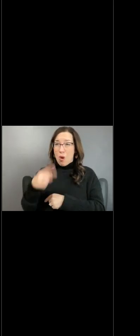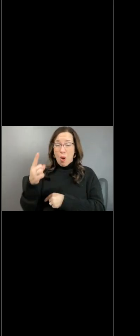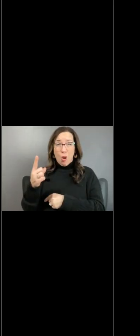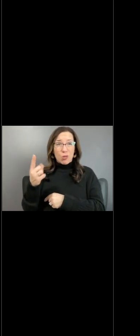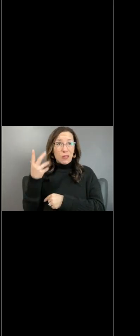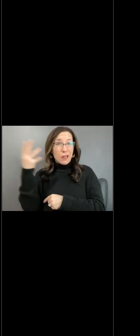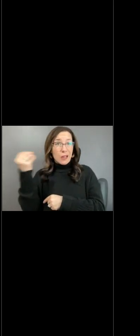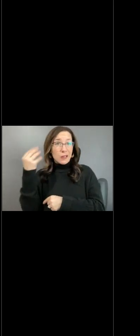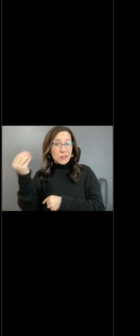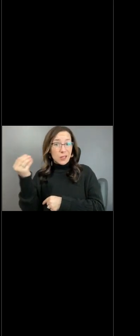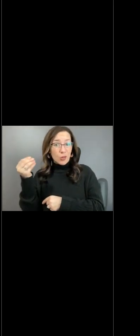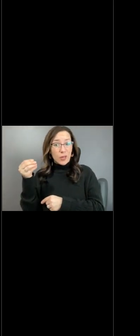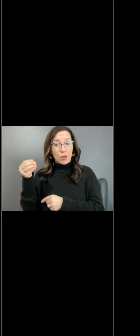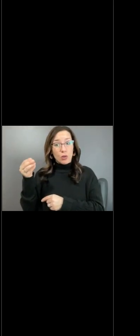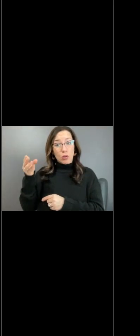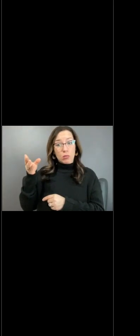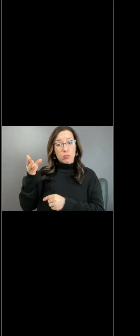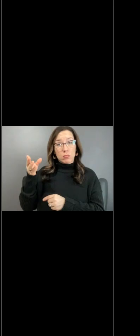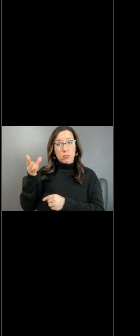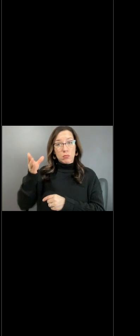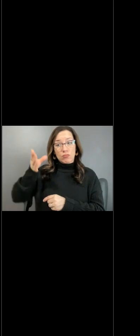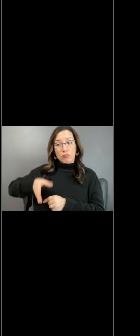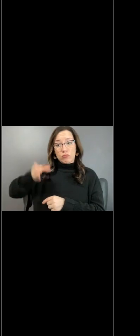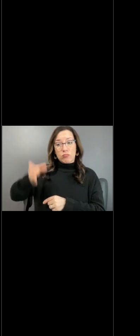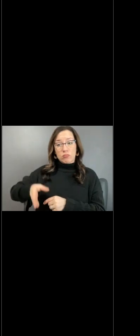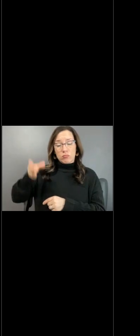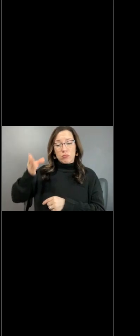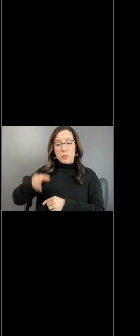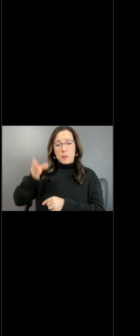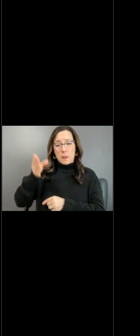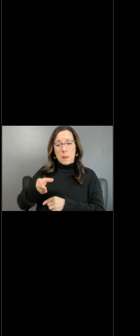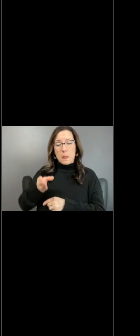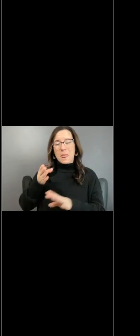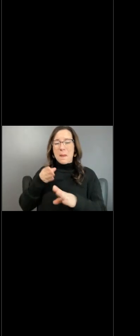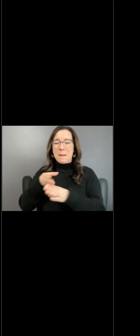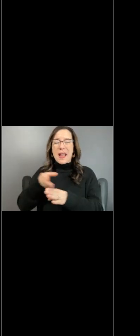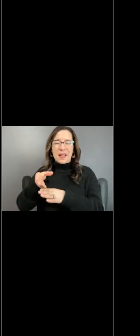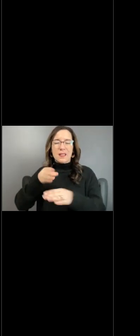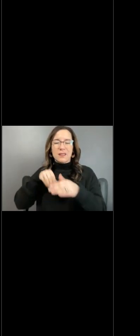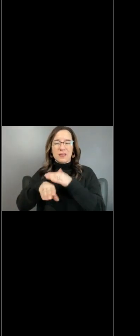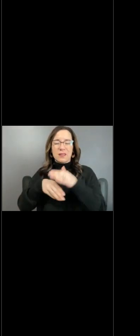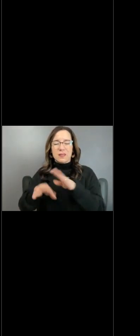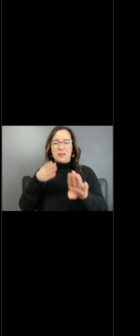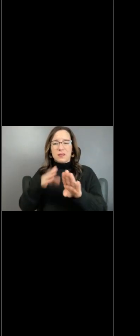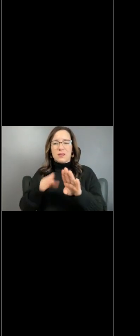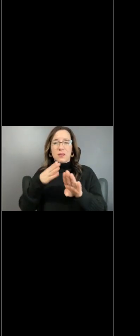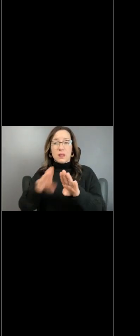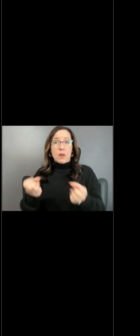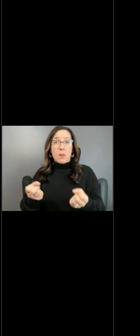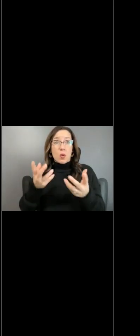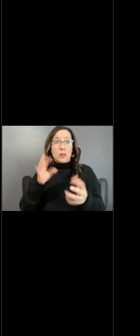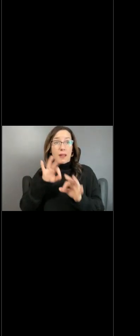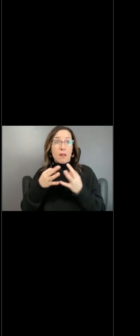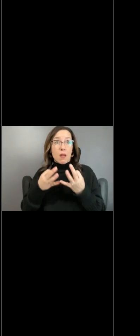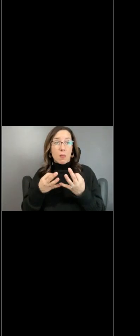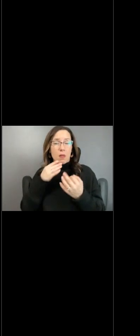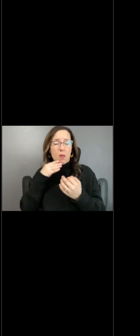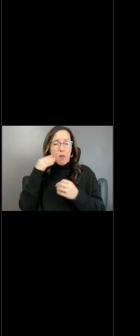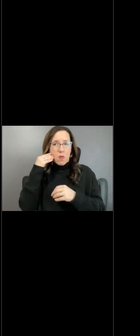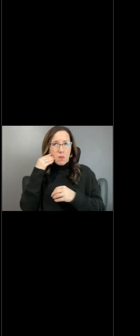exterior side of the main entry door of covered multifamily dwellings